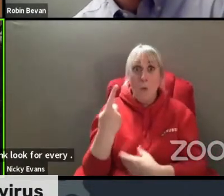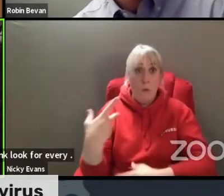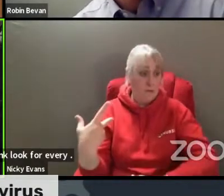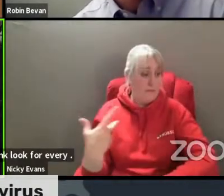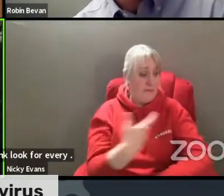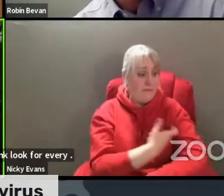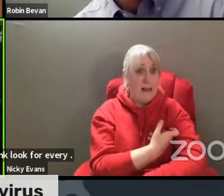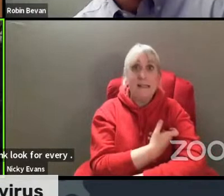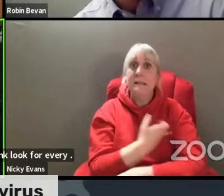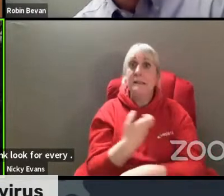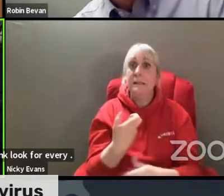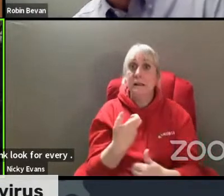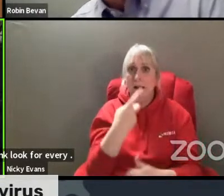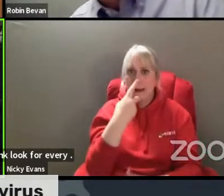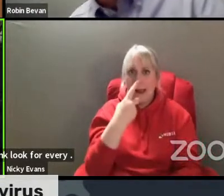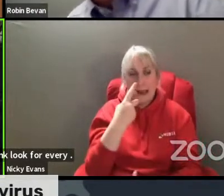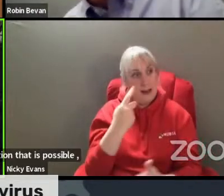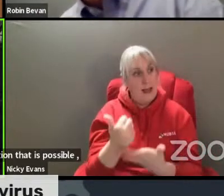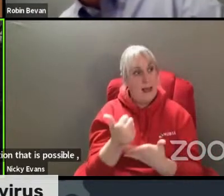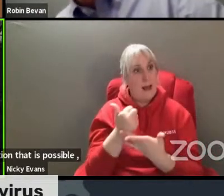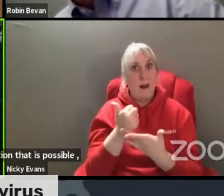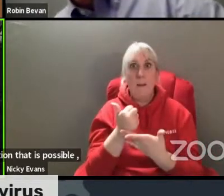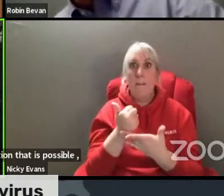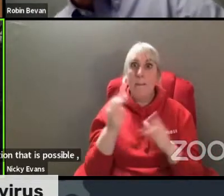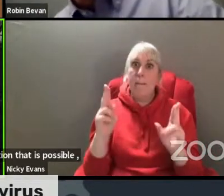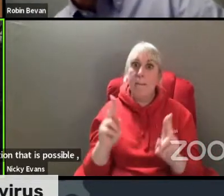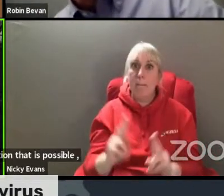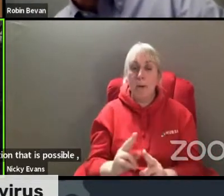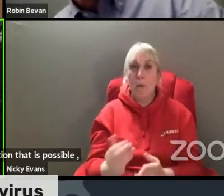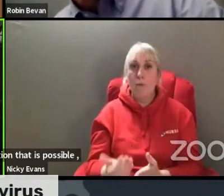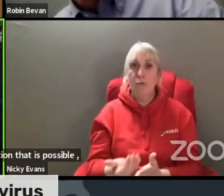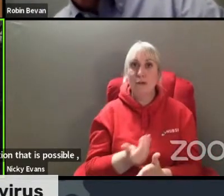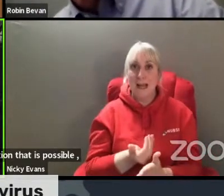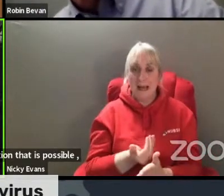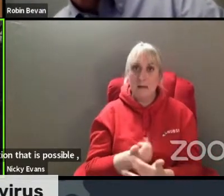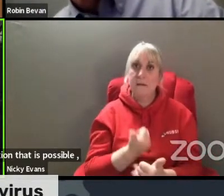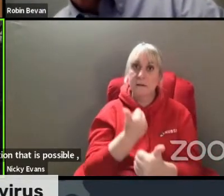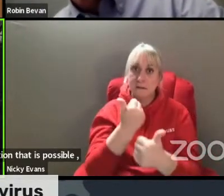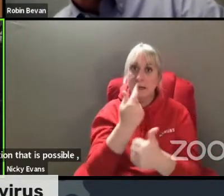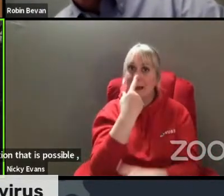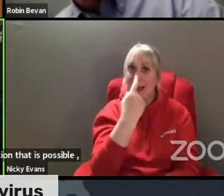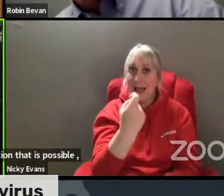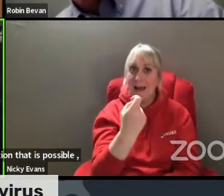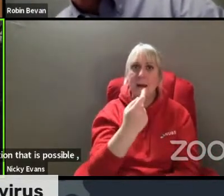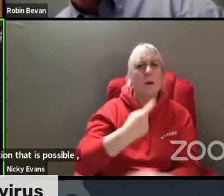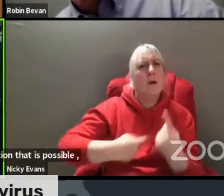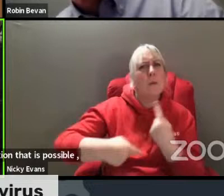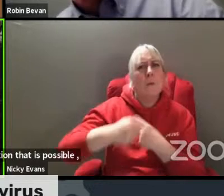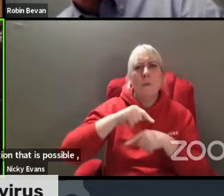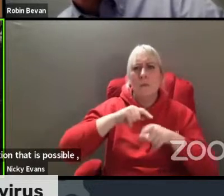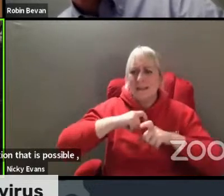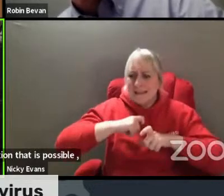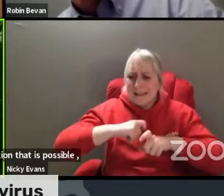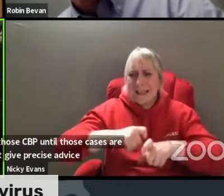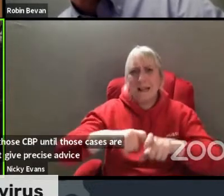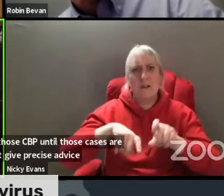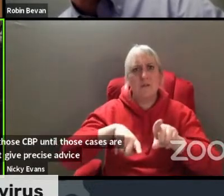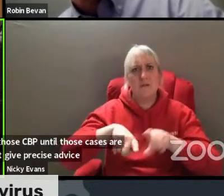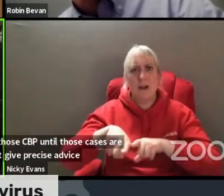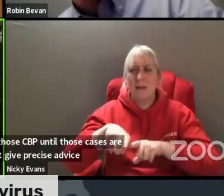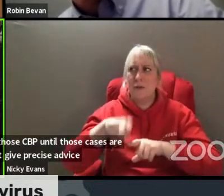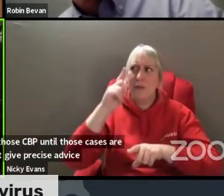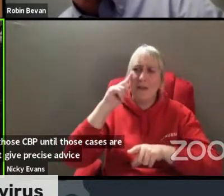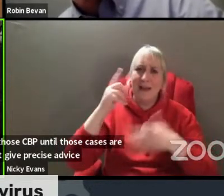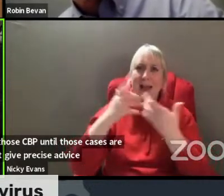really substantial protection, but we're all in the same place as you, looking for the science on that. And we all want to protect